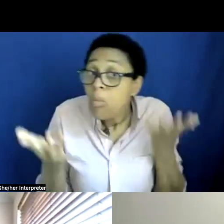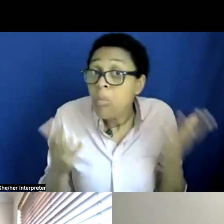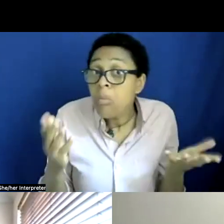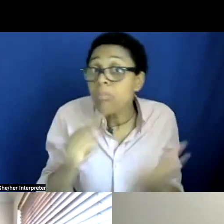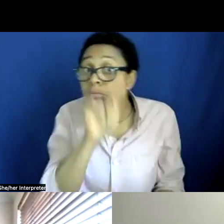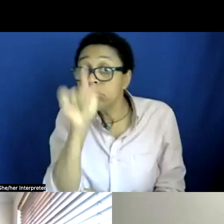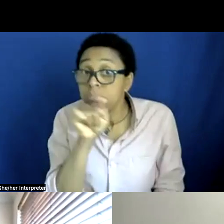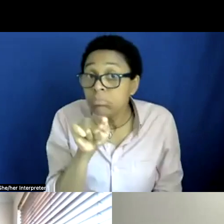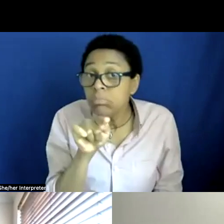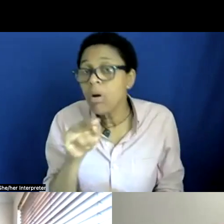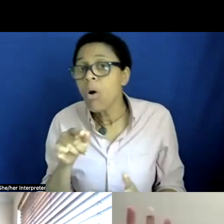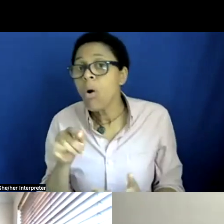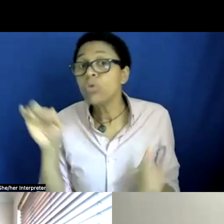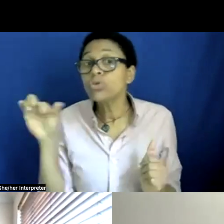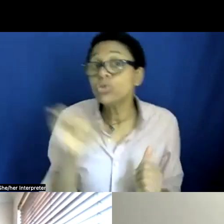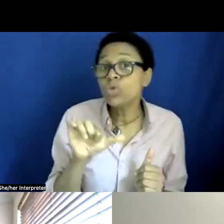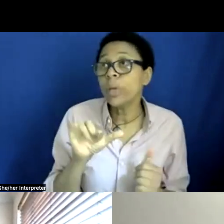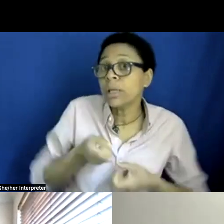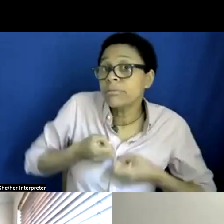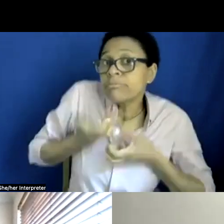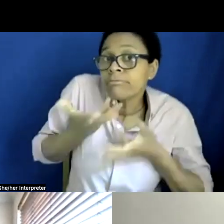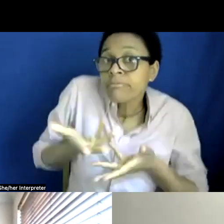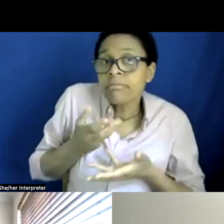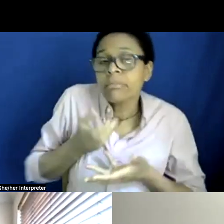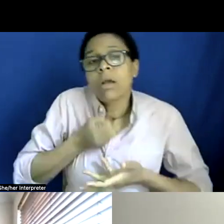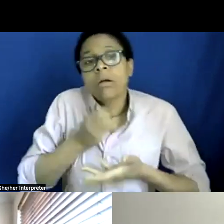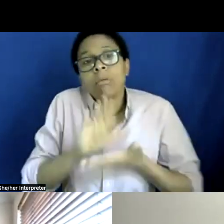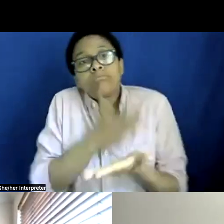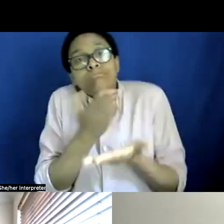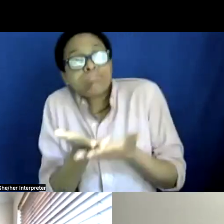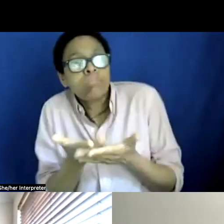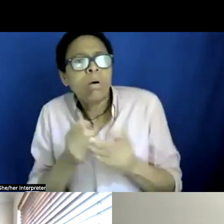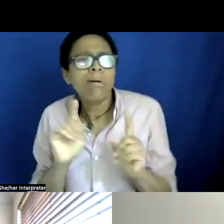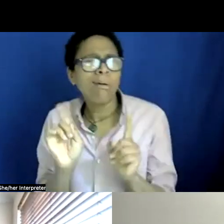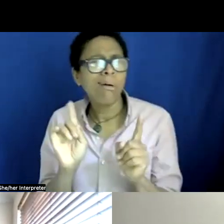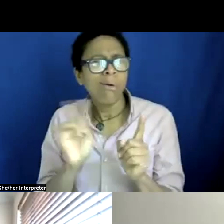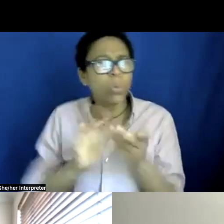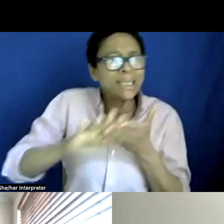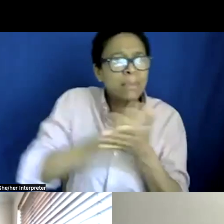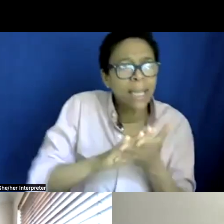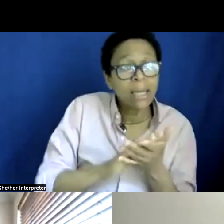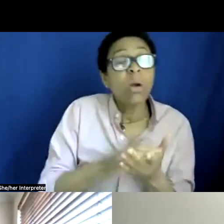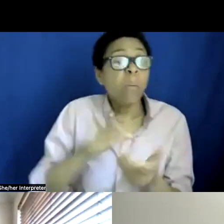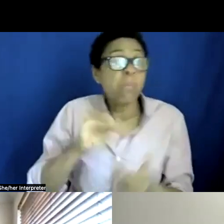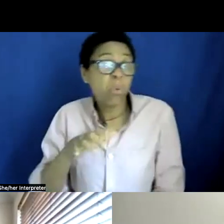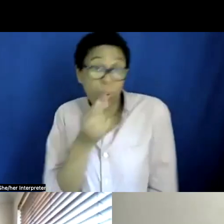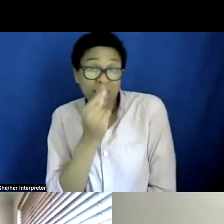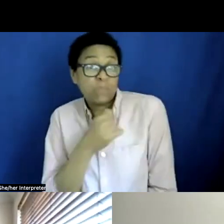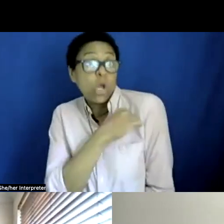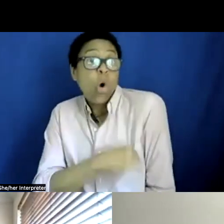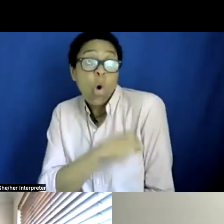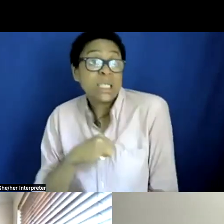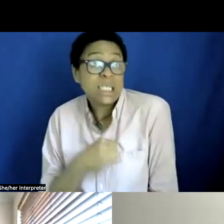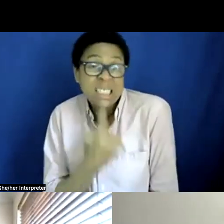artistic interpretation around what work, you know, curation around what works best and stuff, and being honest about that as well, and not just